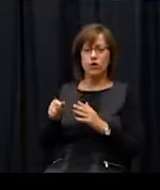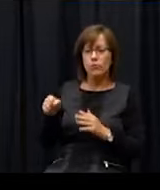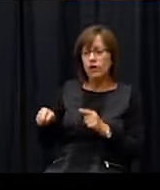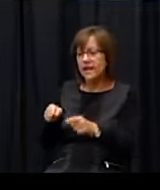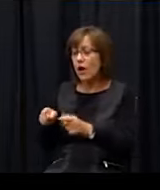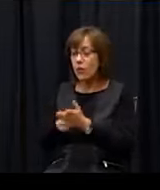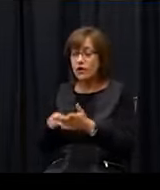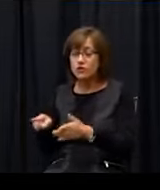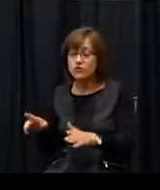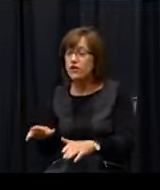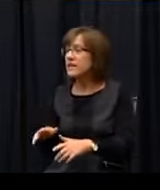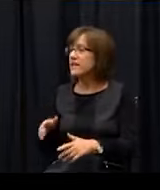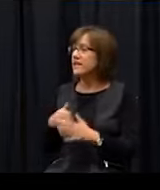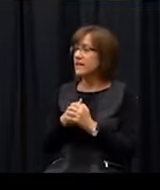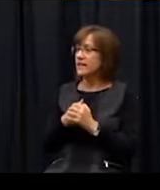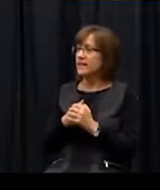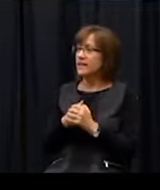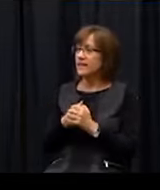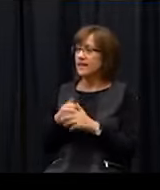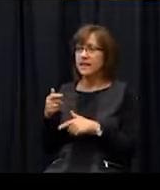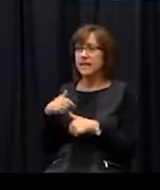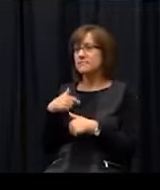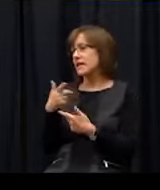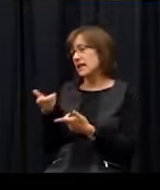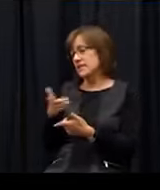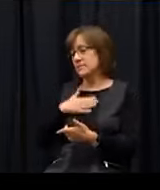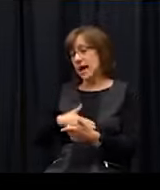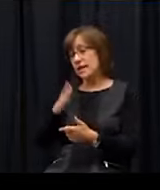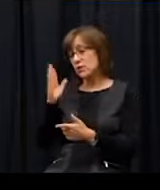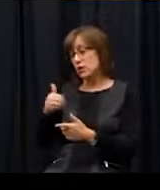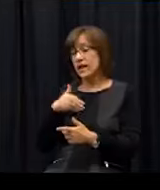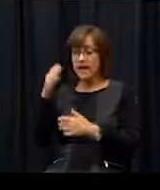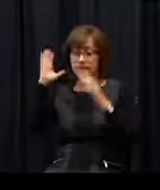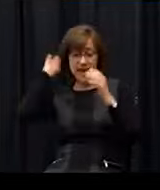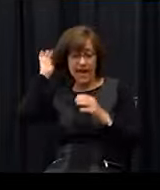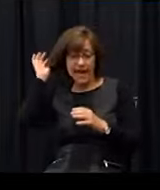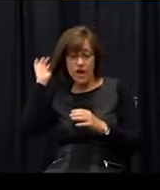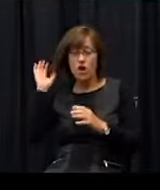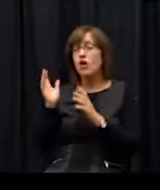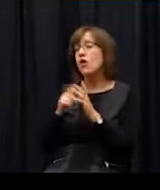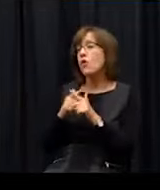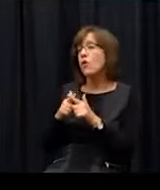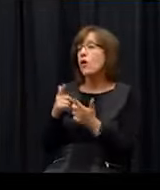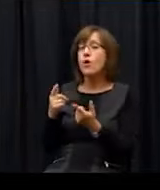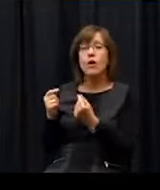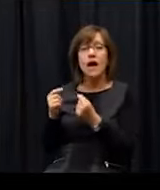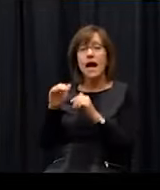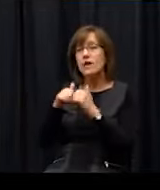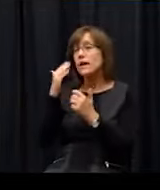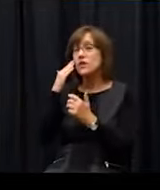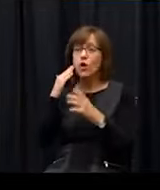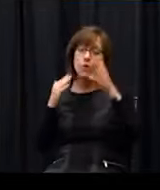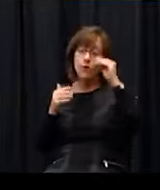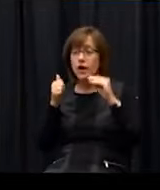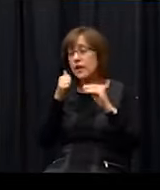they were doing. I felt like I'm like, oh, well, so is this body going to have hair? Right. Or like, how am I going to know if it's a boy or a girl?